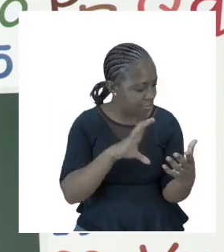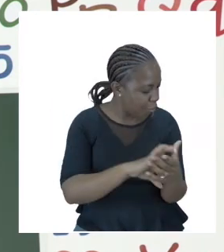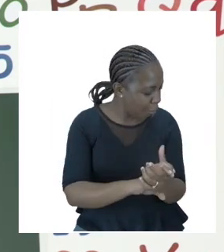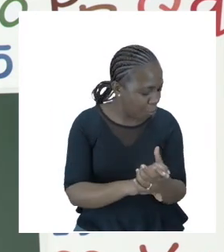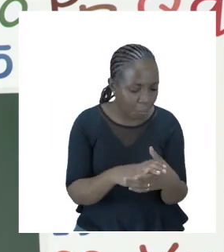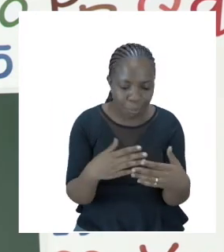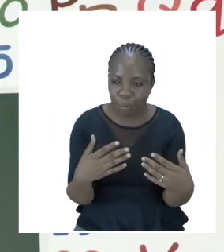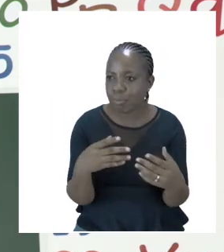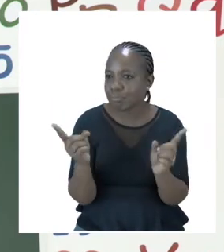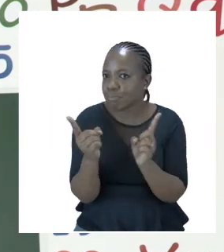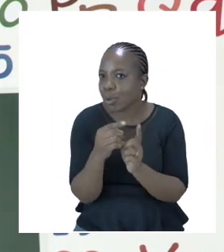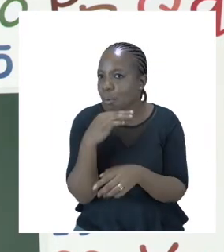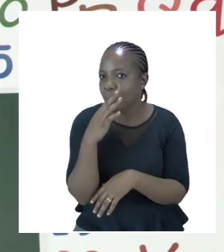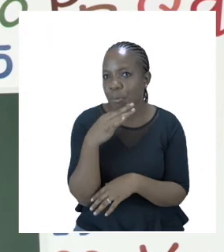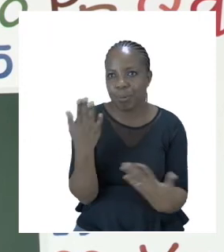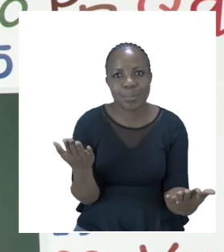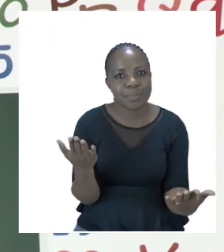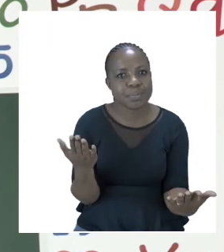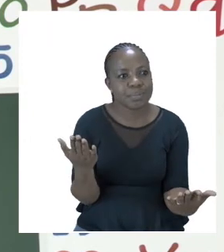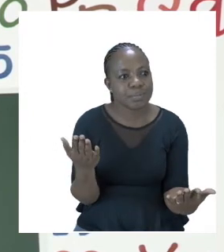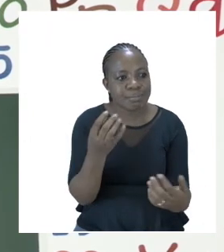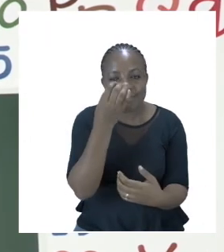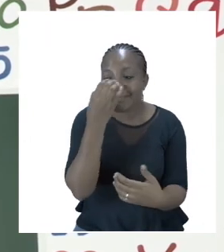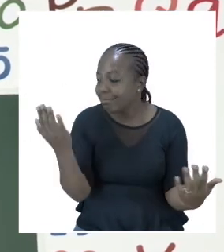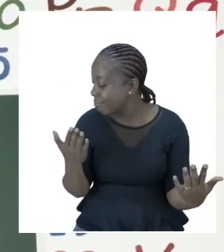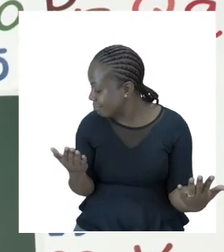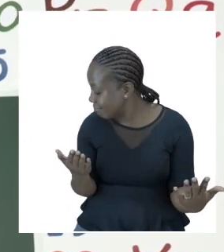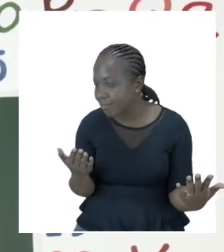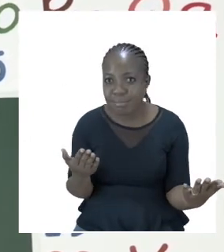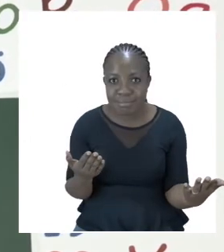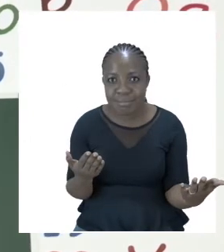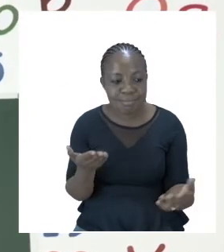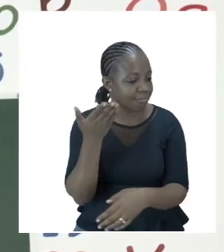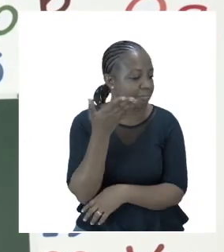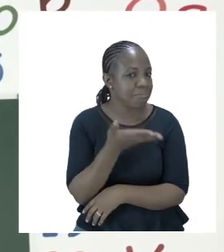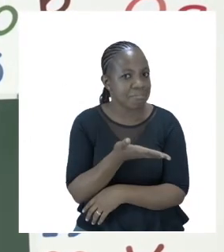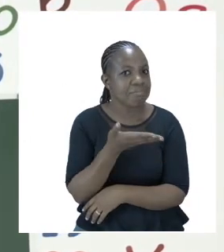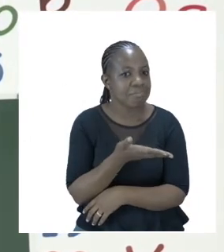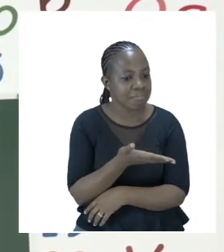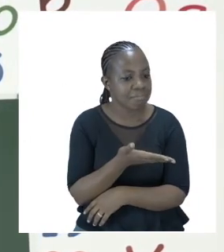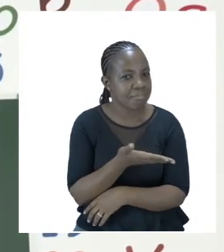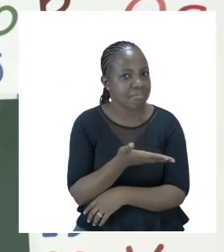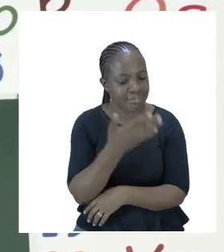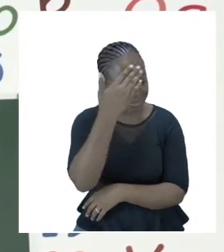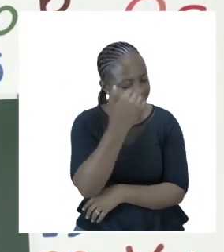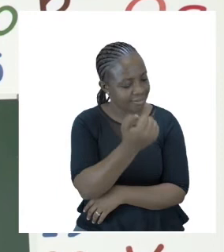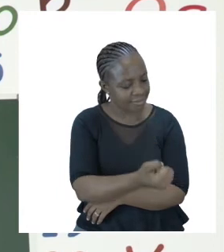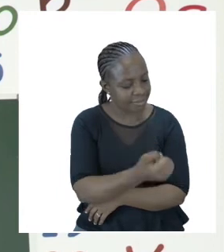today. Zoshi, where are you? Oh, there he is. Hello,